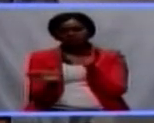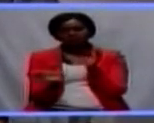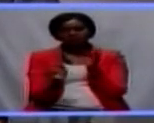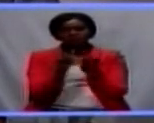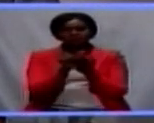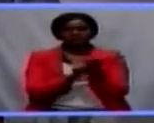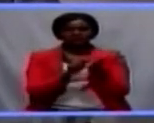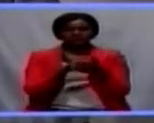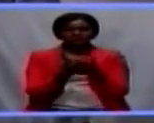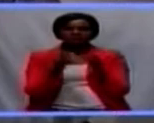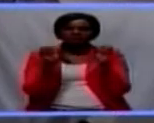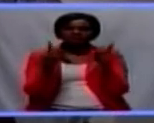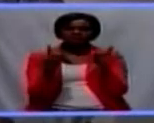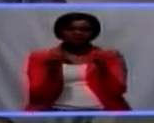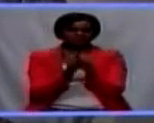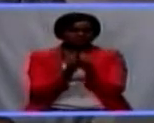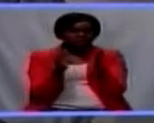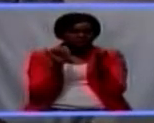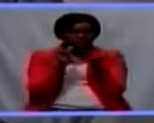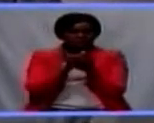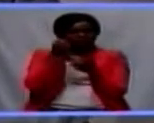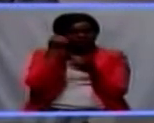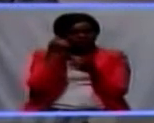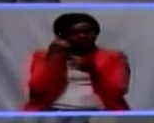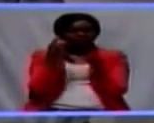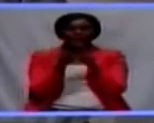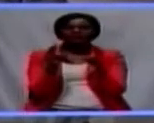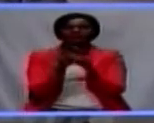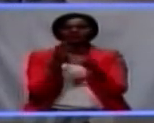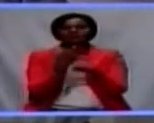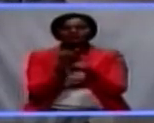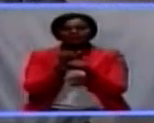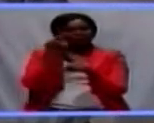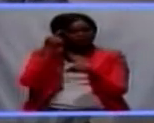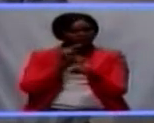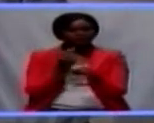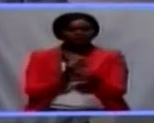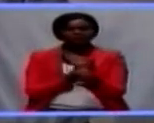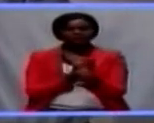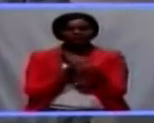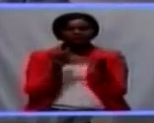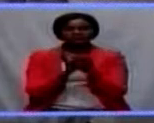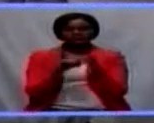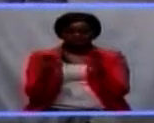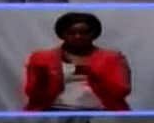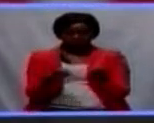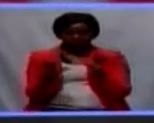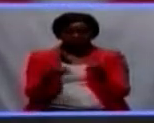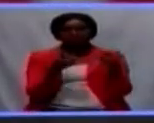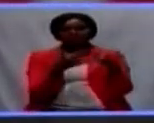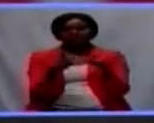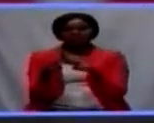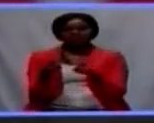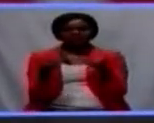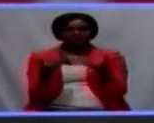law, okay? Without that understanding, it's very difficult for us to prevent such activities happening in future.